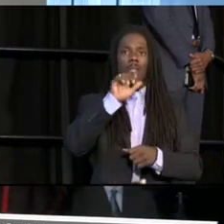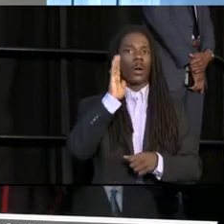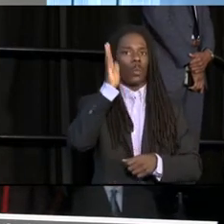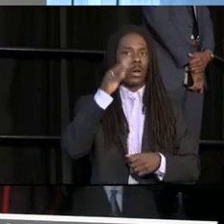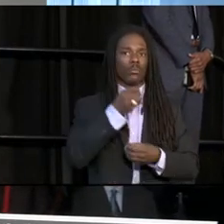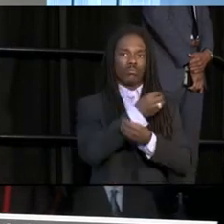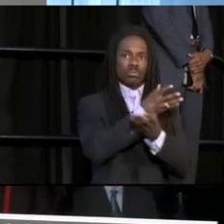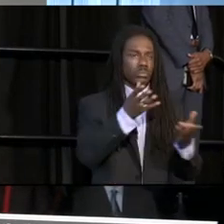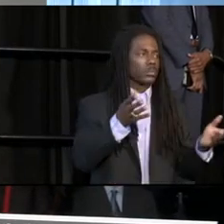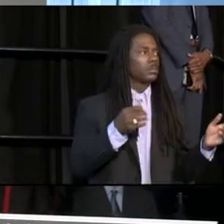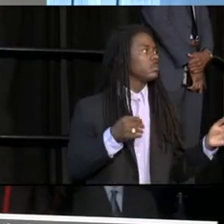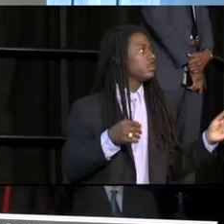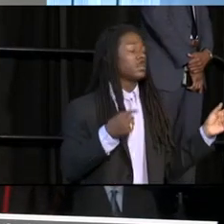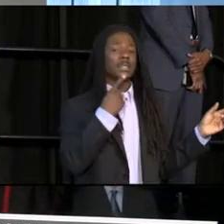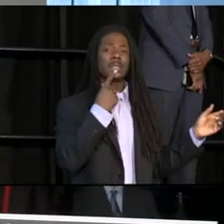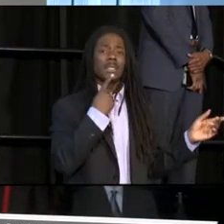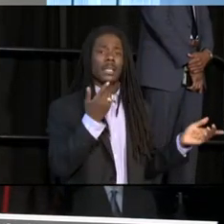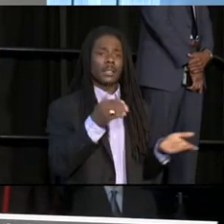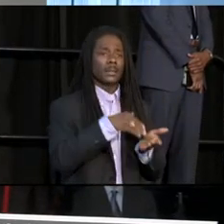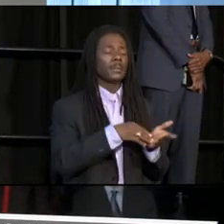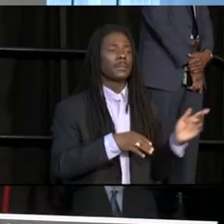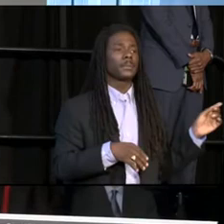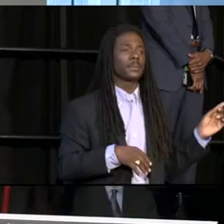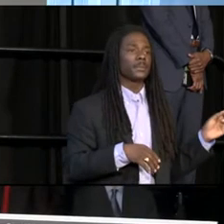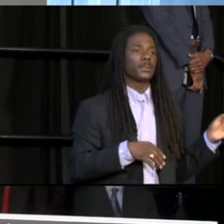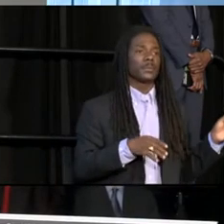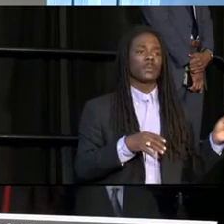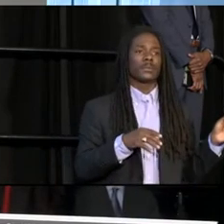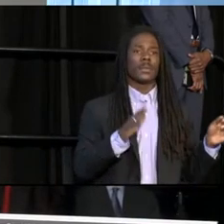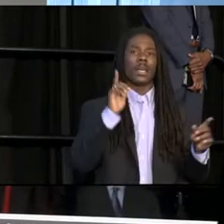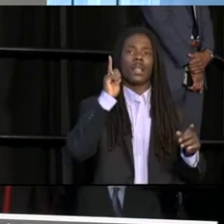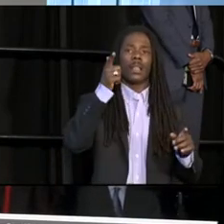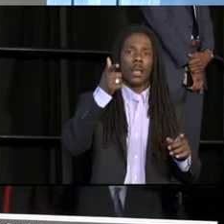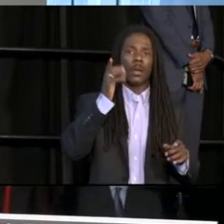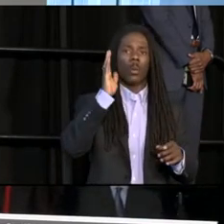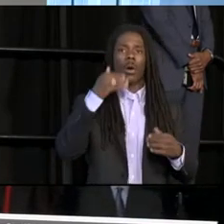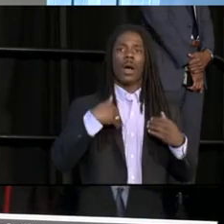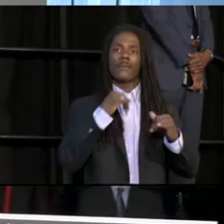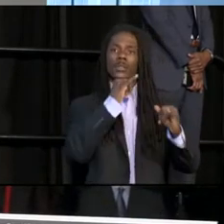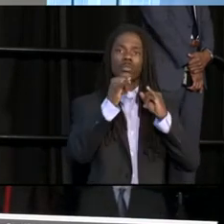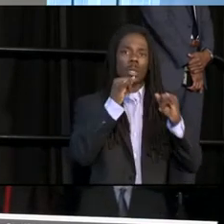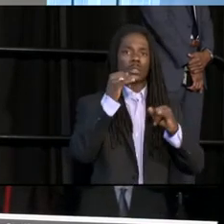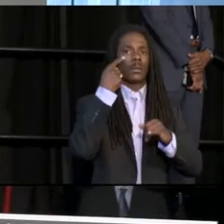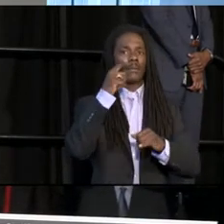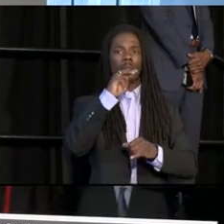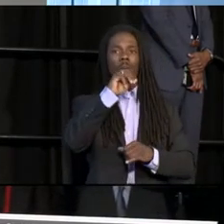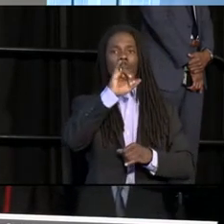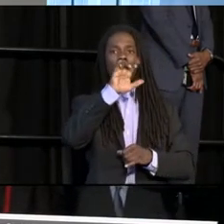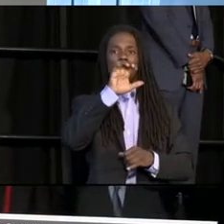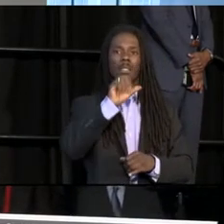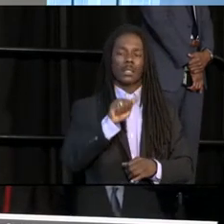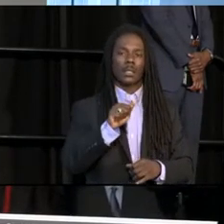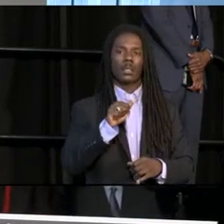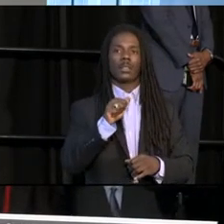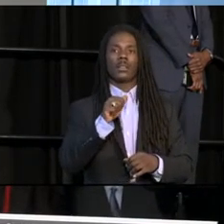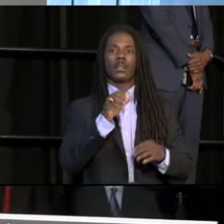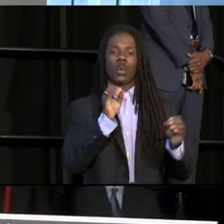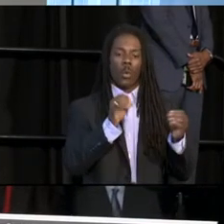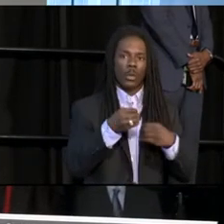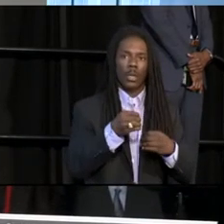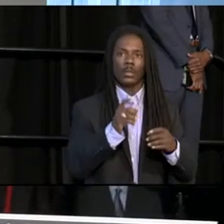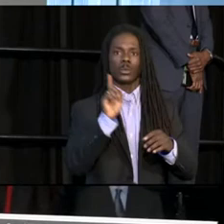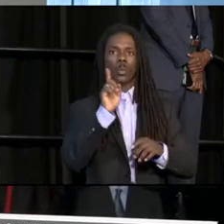So what he said was a little bit later today, there's going to be instructions that are going to be provided for media, for the organizers, where to go